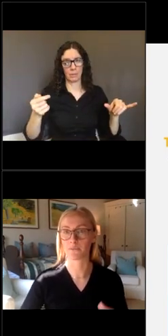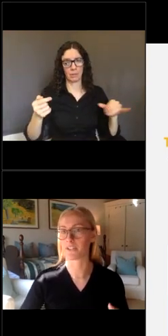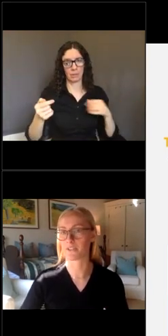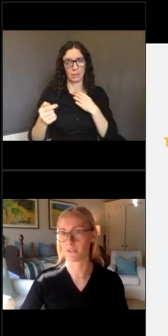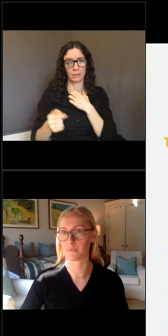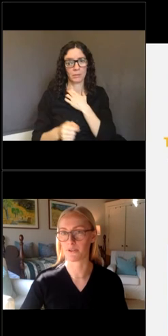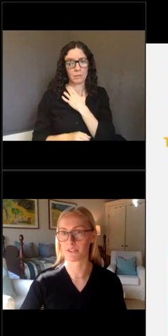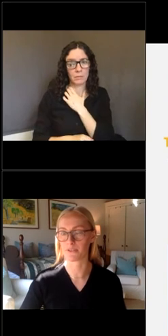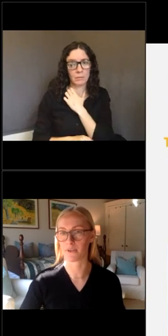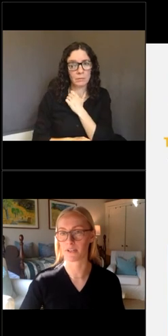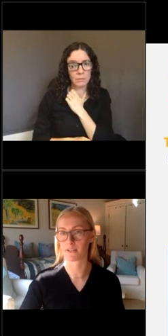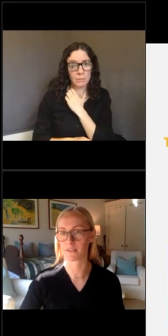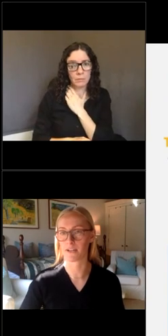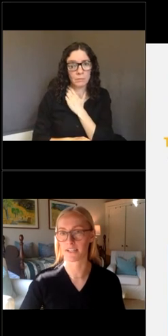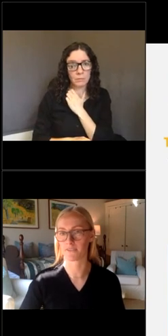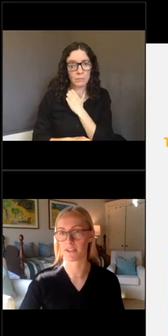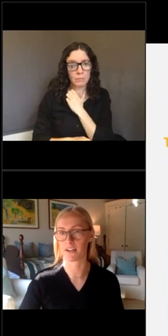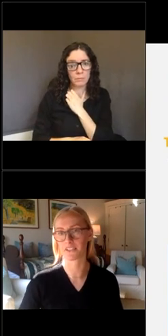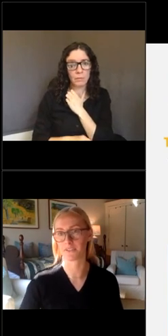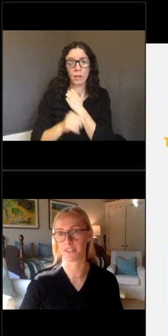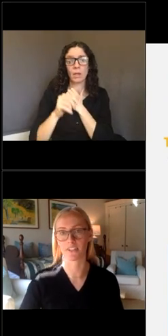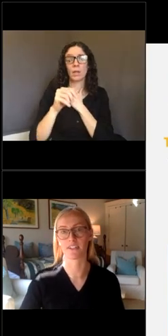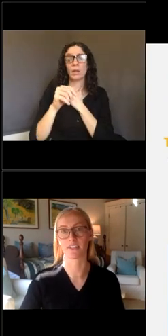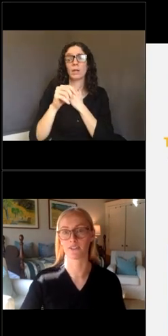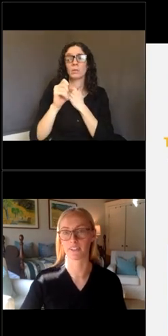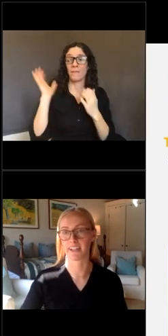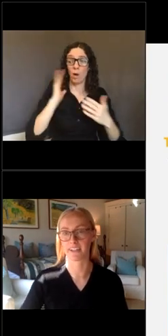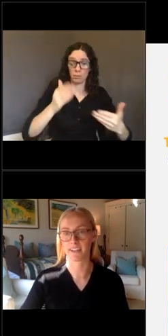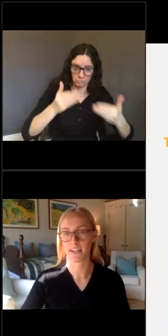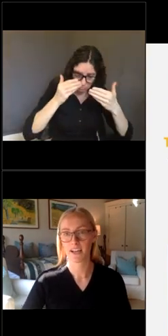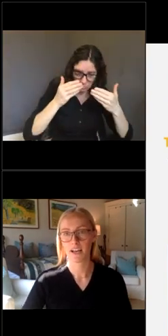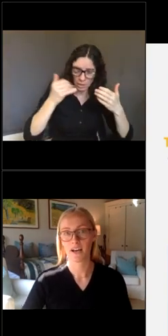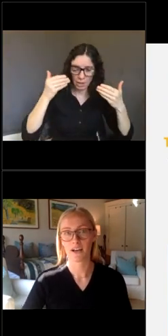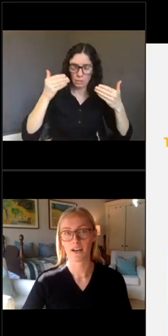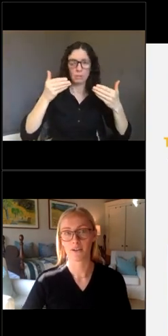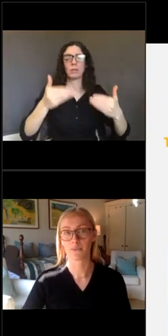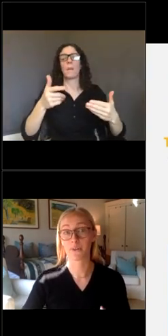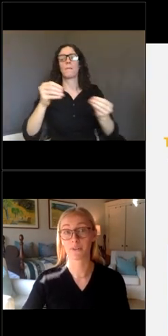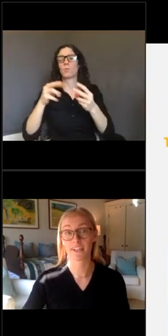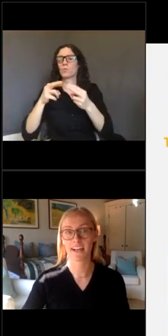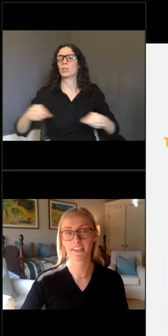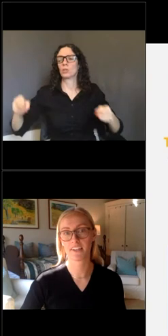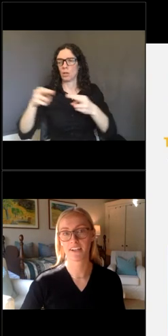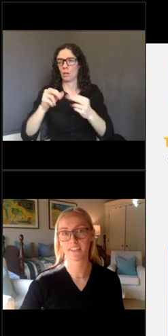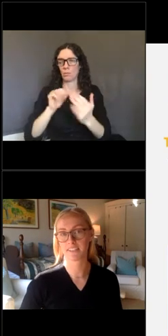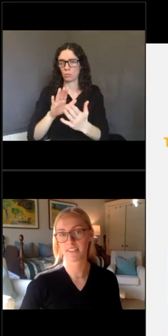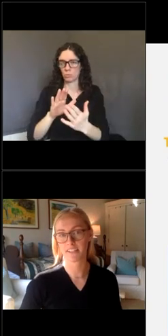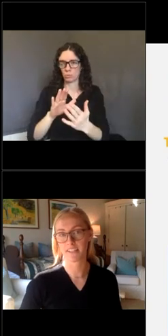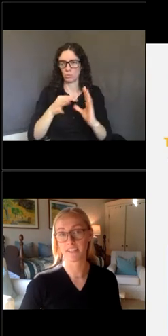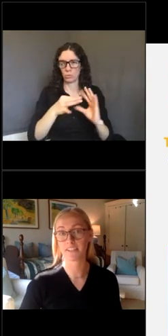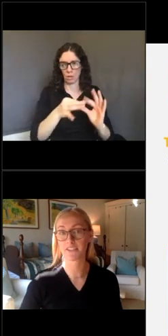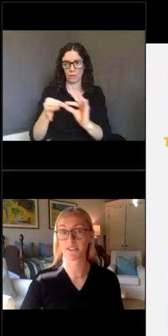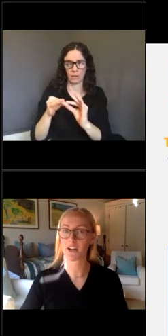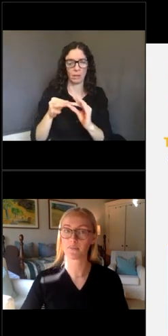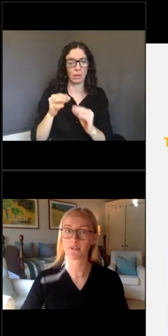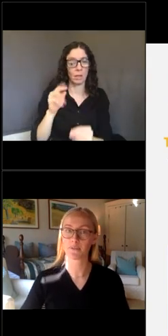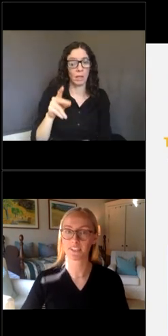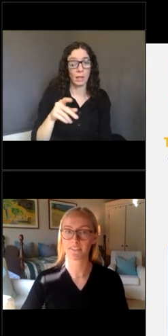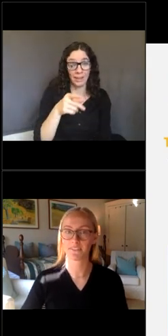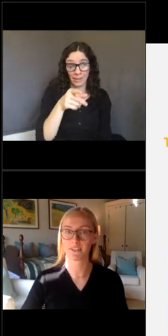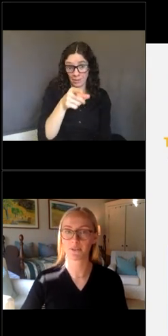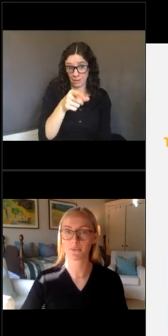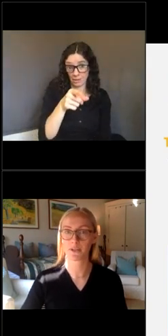more regional approach to what connectivity conservation can look like. What we're looking at here is the Eastern